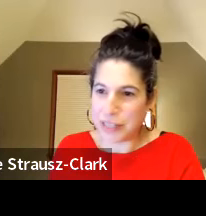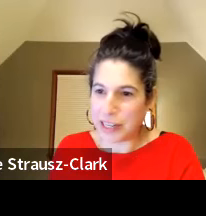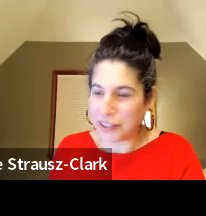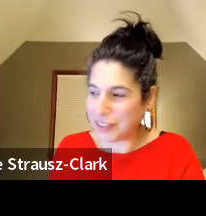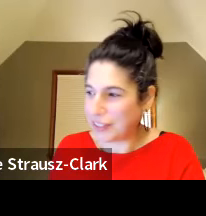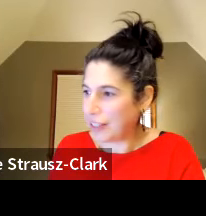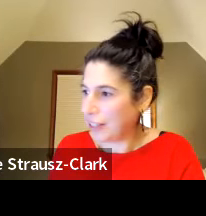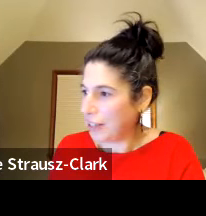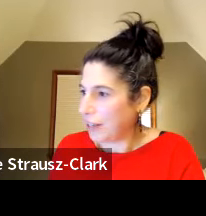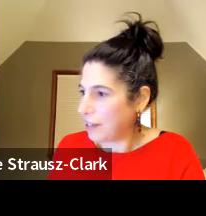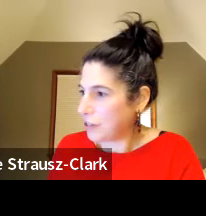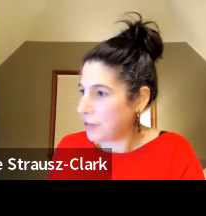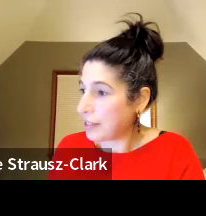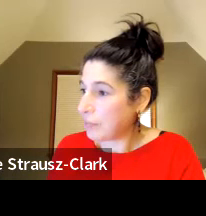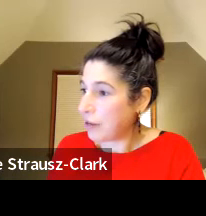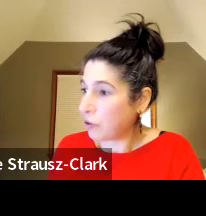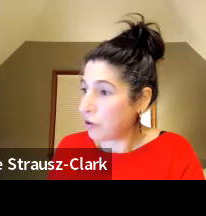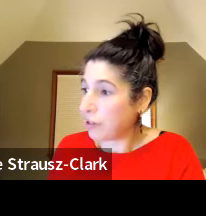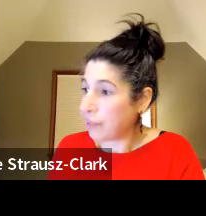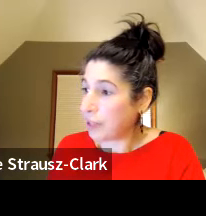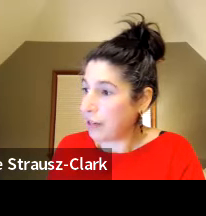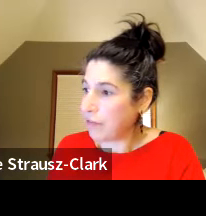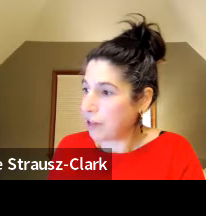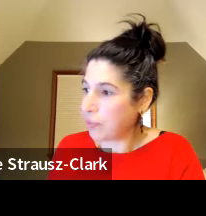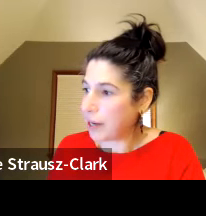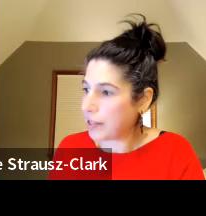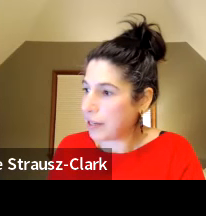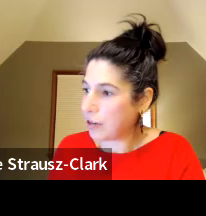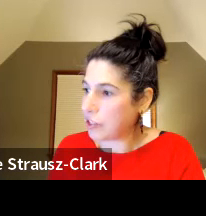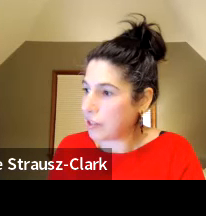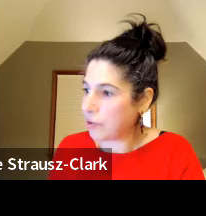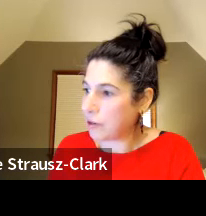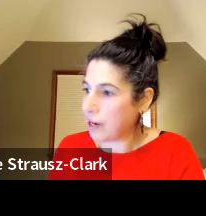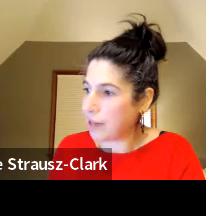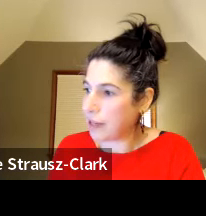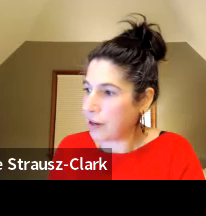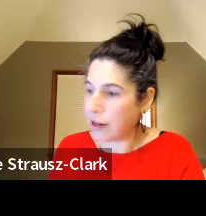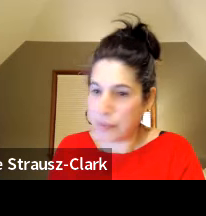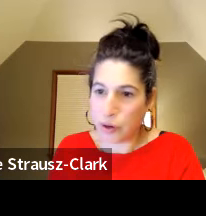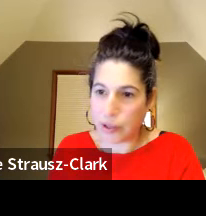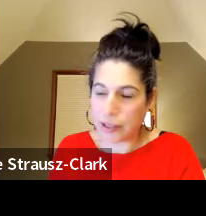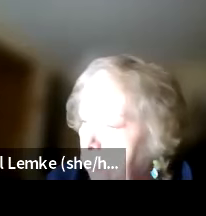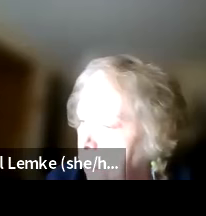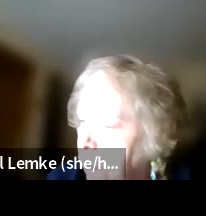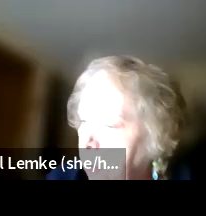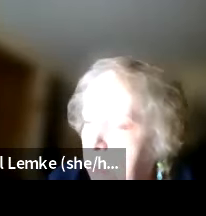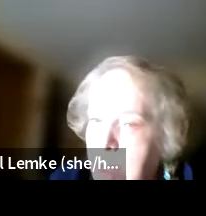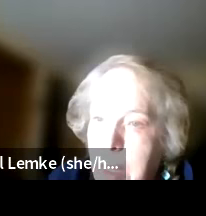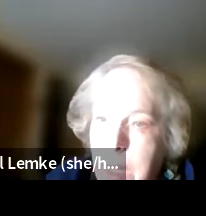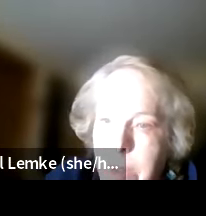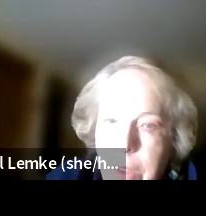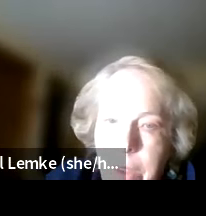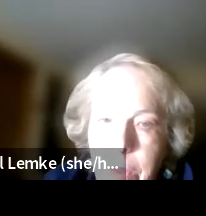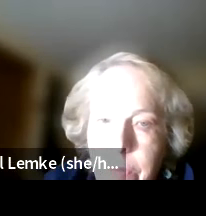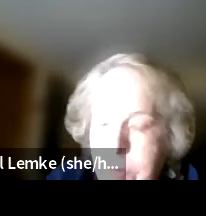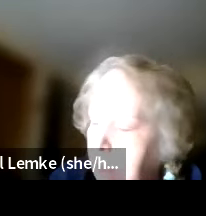Thank you, Daniel. So next up, we have Laurel Lemke, followed by Sarah Cheesmore, and then Autumn Nolan. So Laurel, when you're ready, I'll